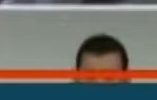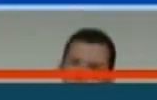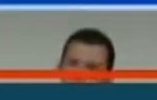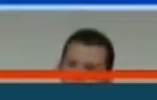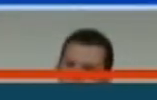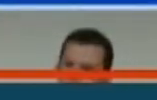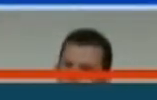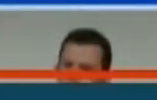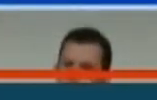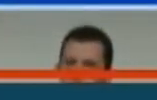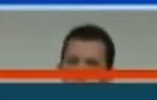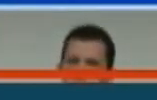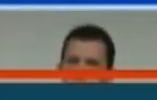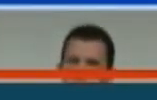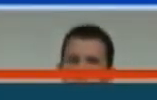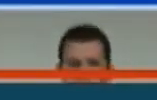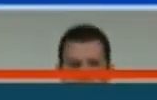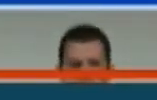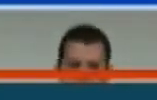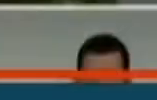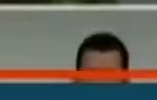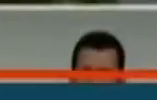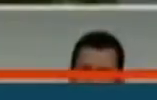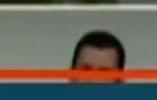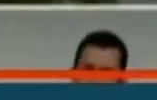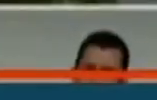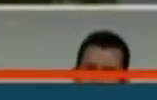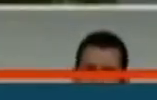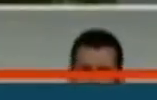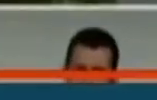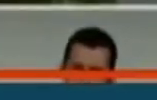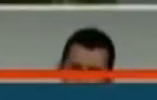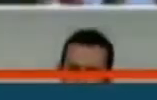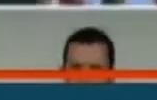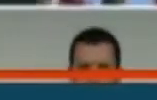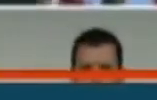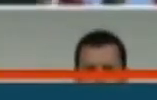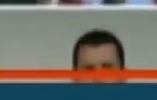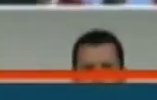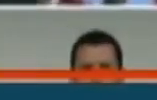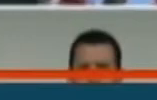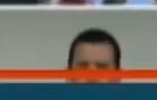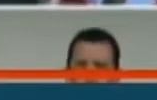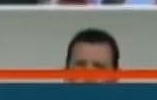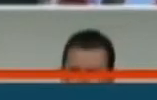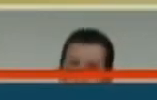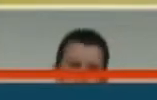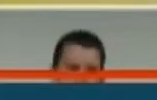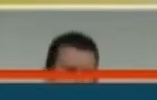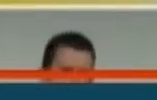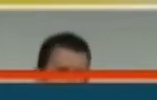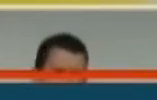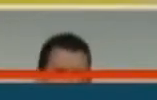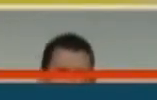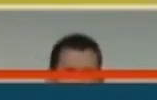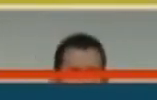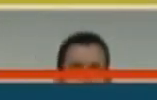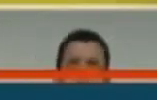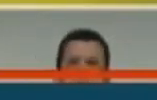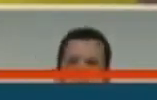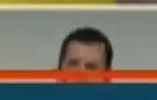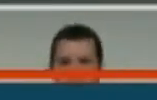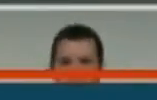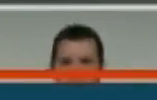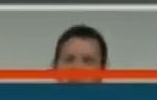to start clinical trials of a vaccine candidate against COVID-19 in August, named Soberana 1, while the beginning of